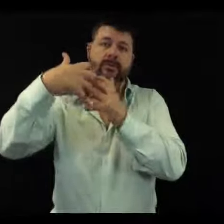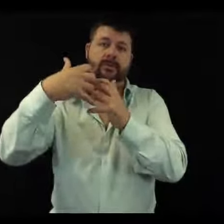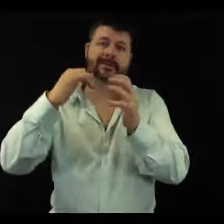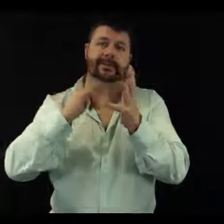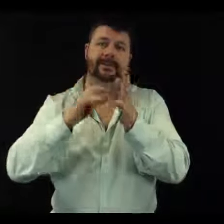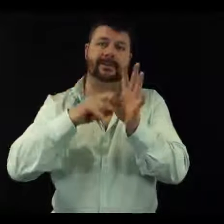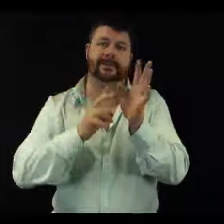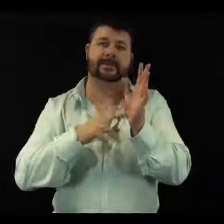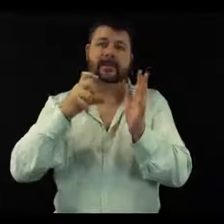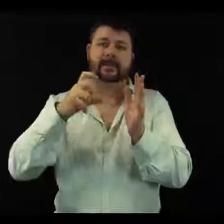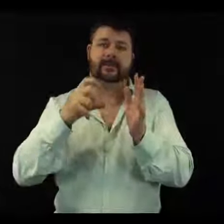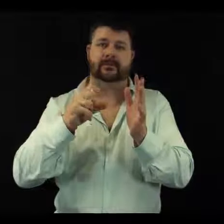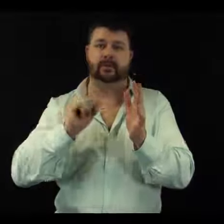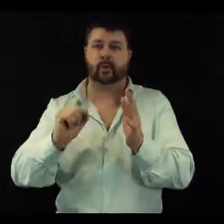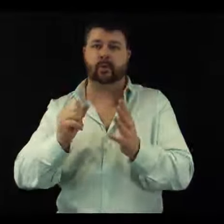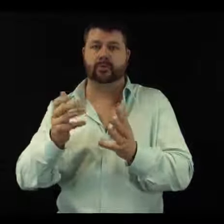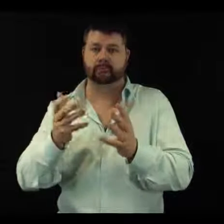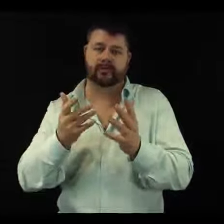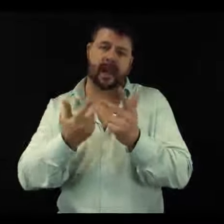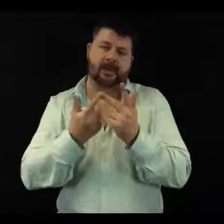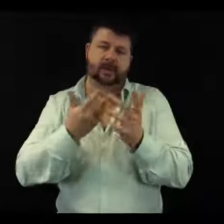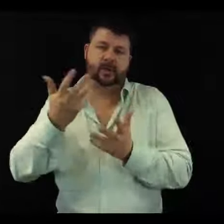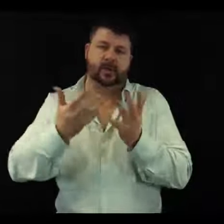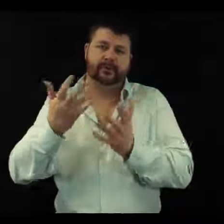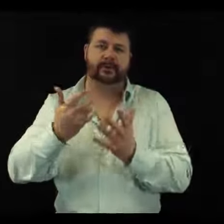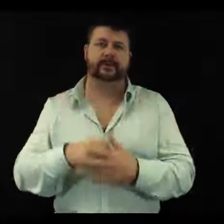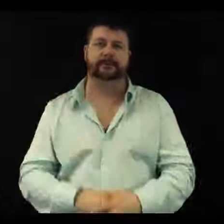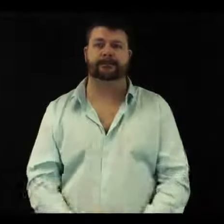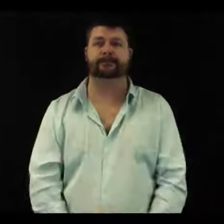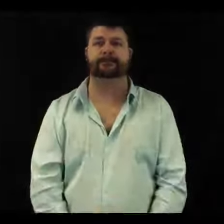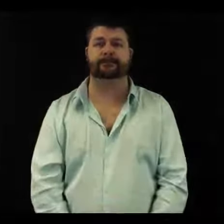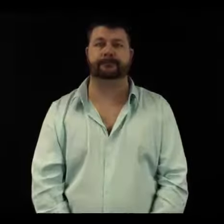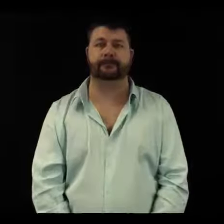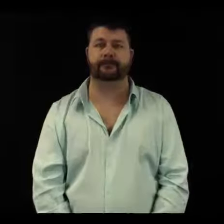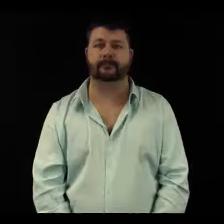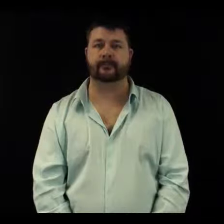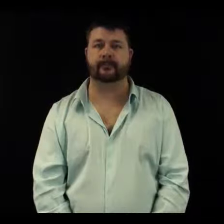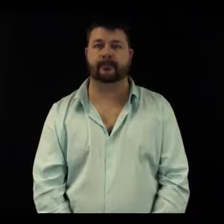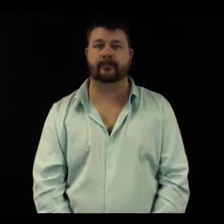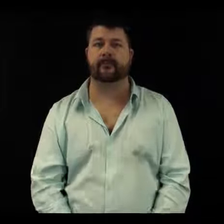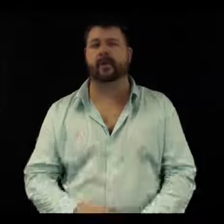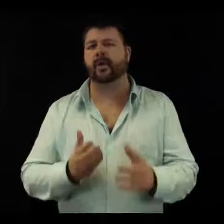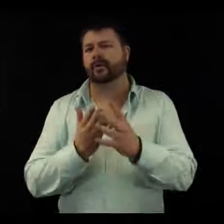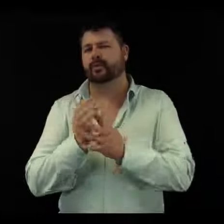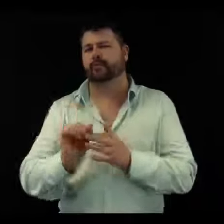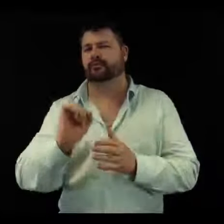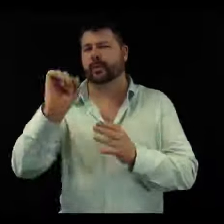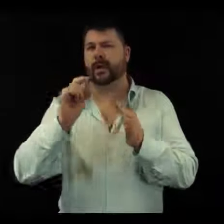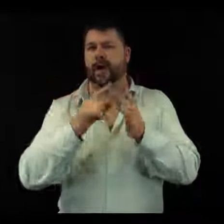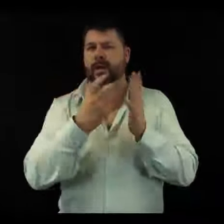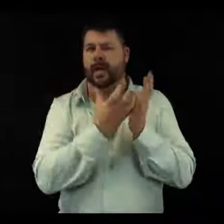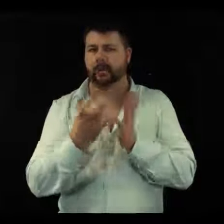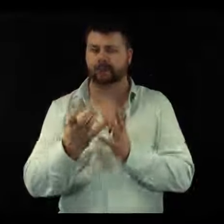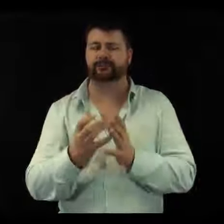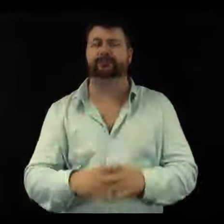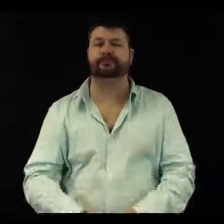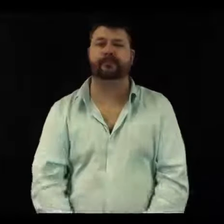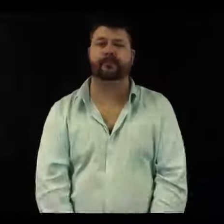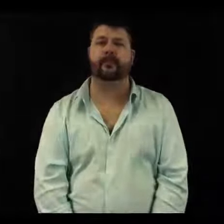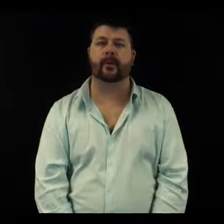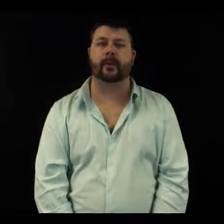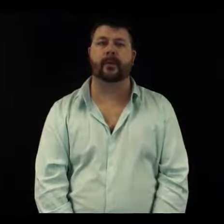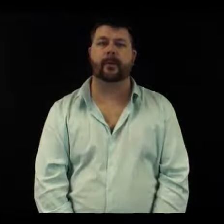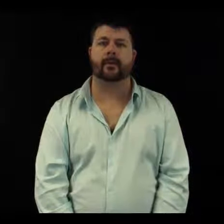Mail, Contacts and Calendar are switched on. When you switch on Contacts, you'll be asked to merge your existing contacts with